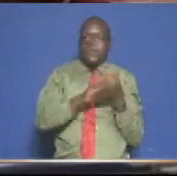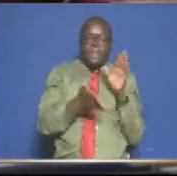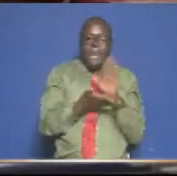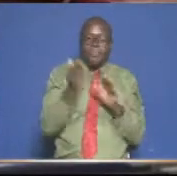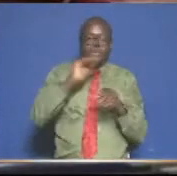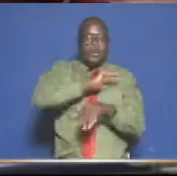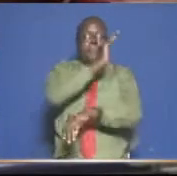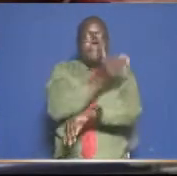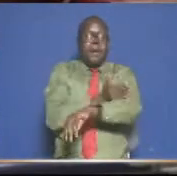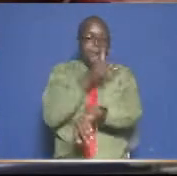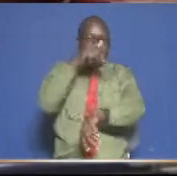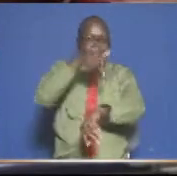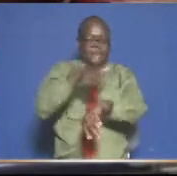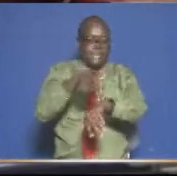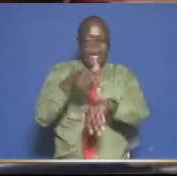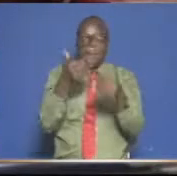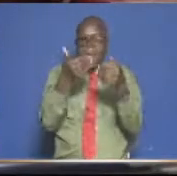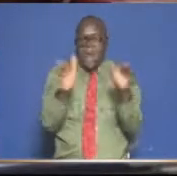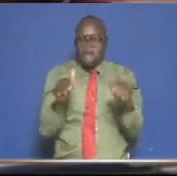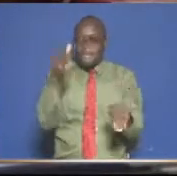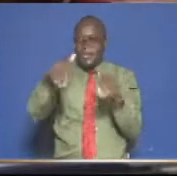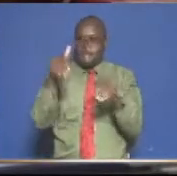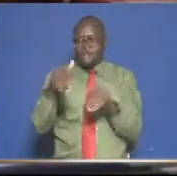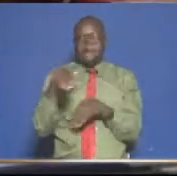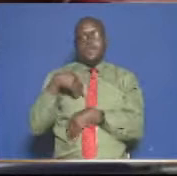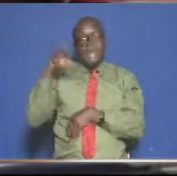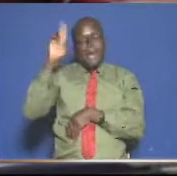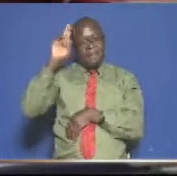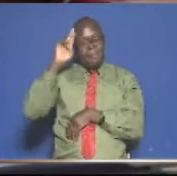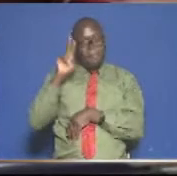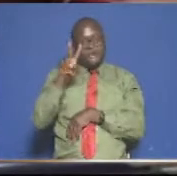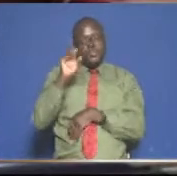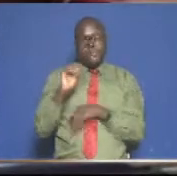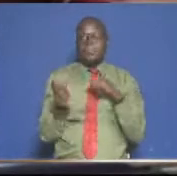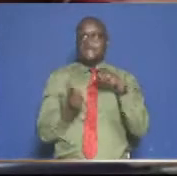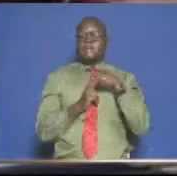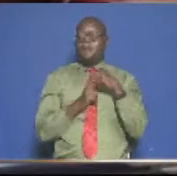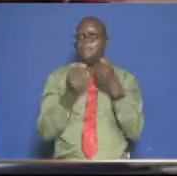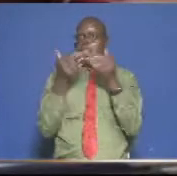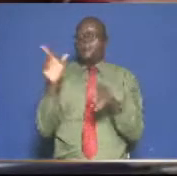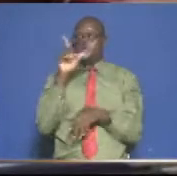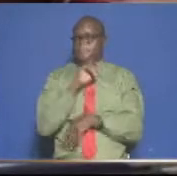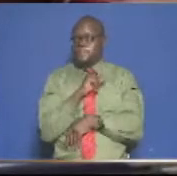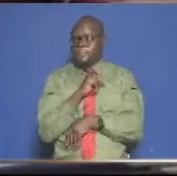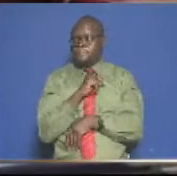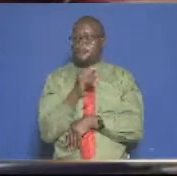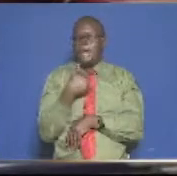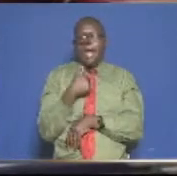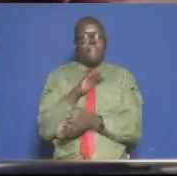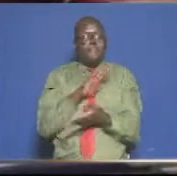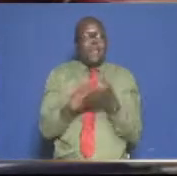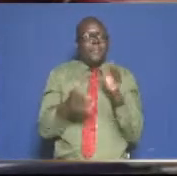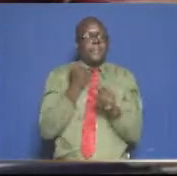Parliament when you lose an election. I remember when I lost election in 2007, and I had nothing much to